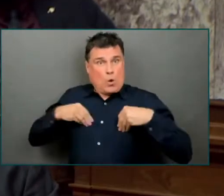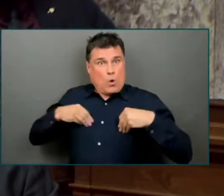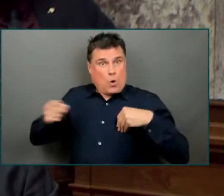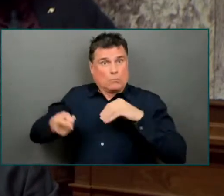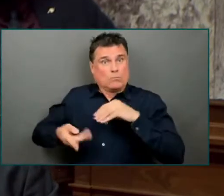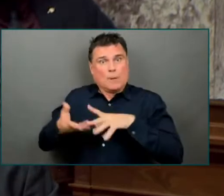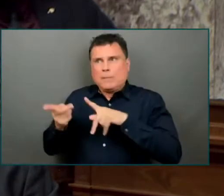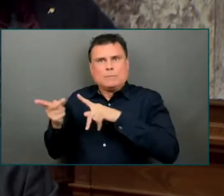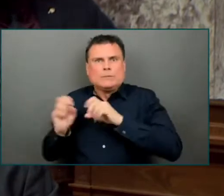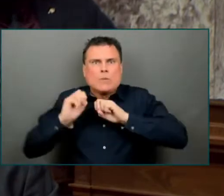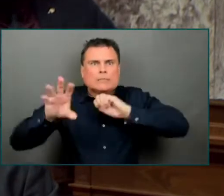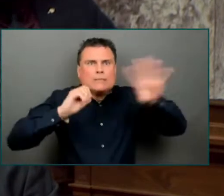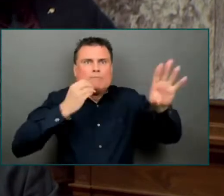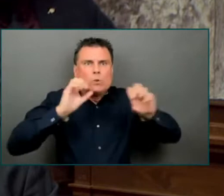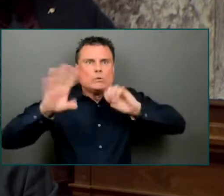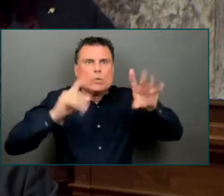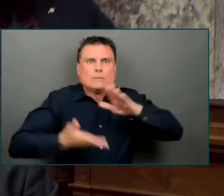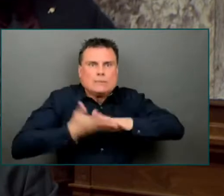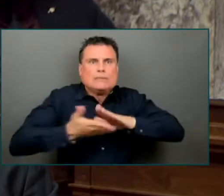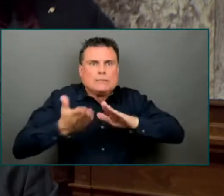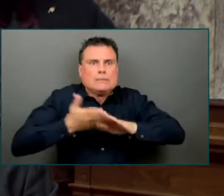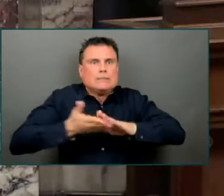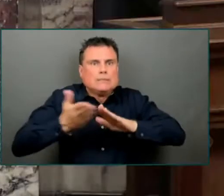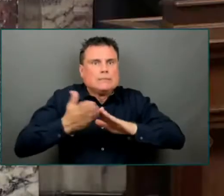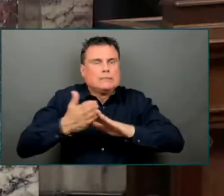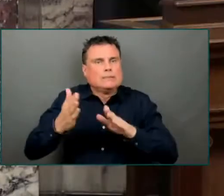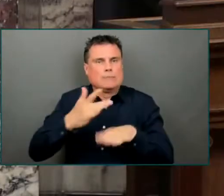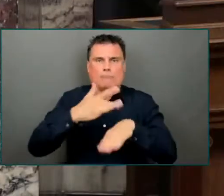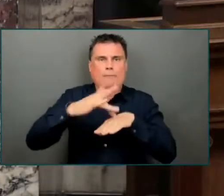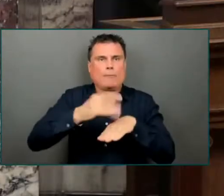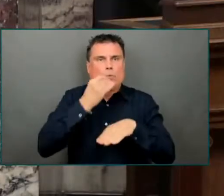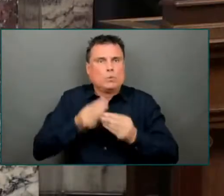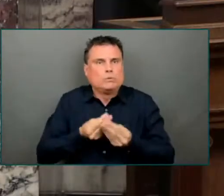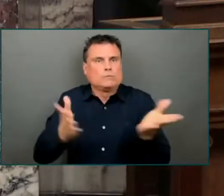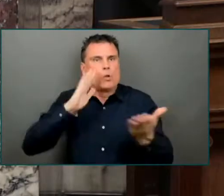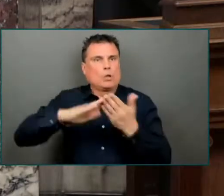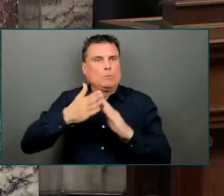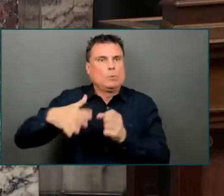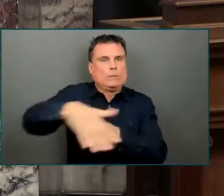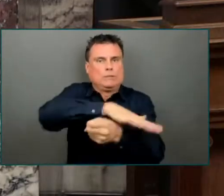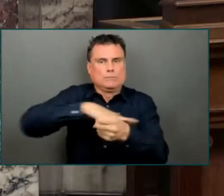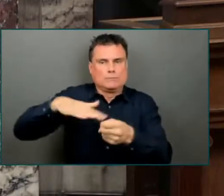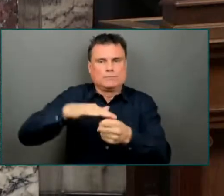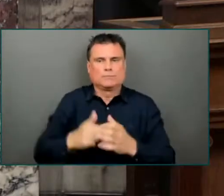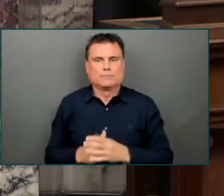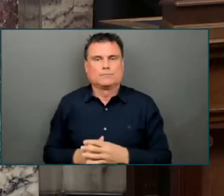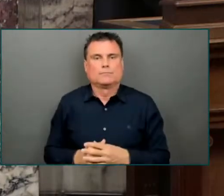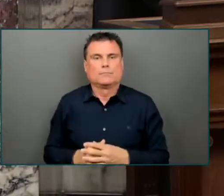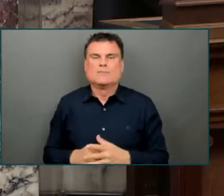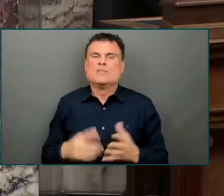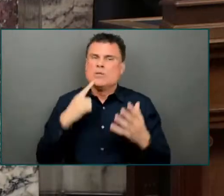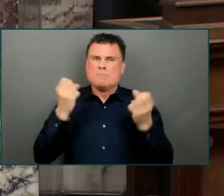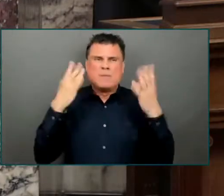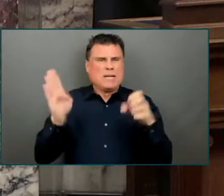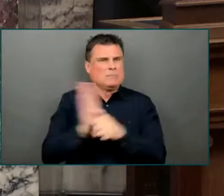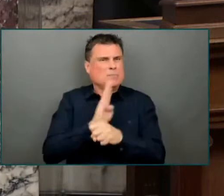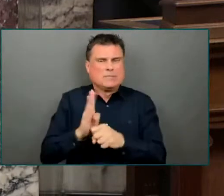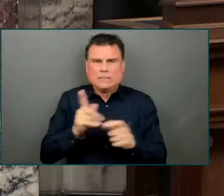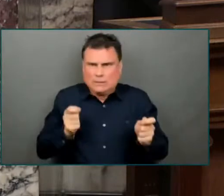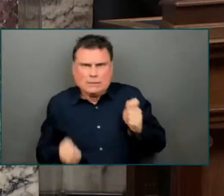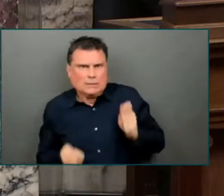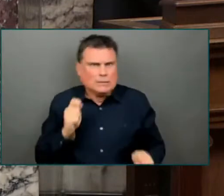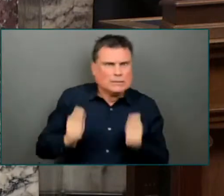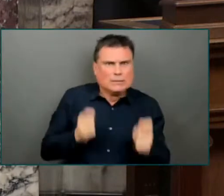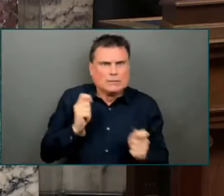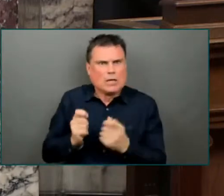lives and jobs in the fight against COVID-19. For Carrie, a restaurant owner in Victoria, it was amazing to see the